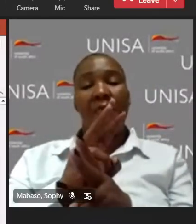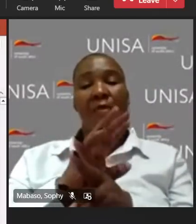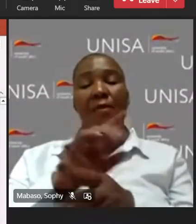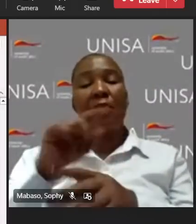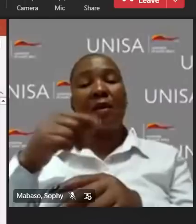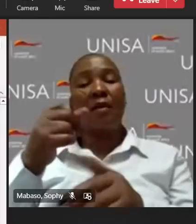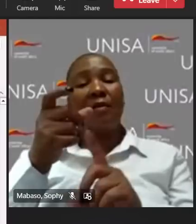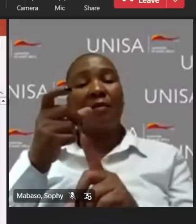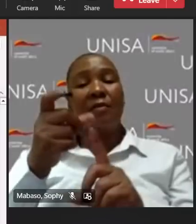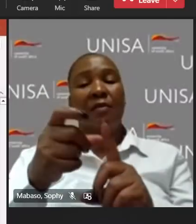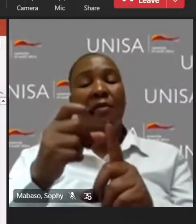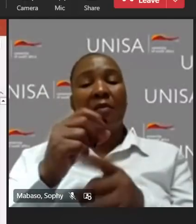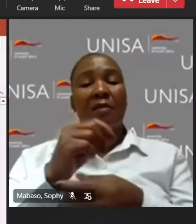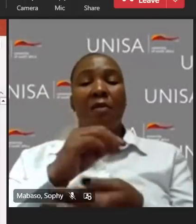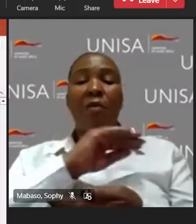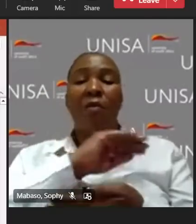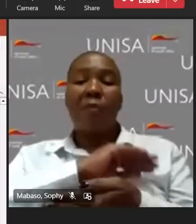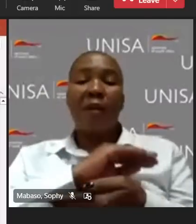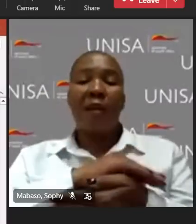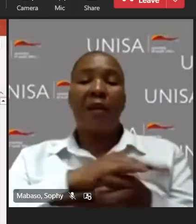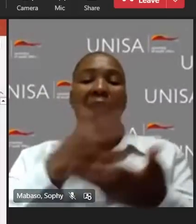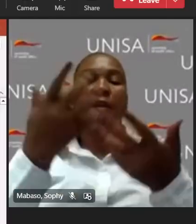who is willing to